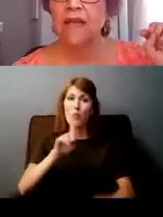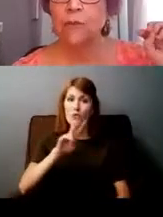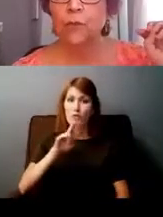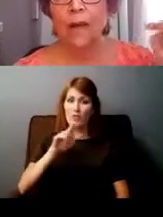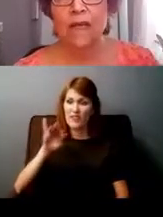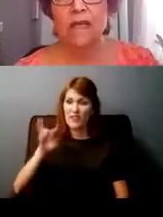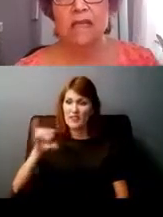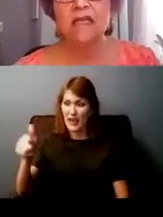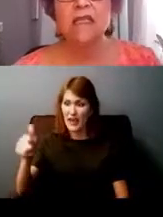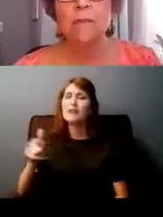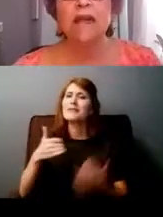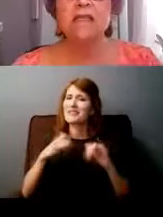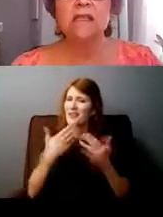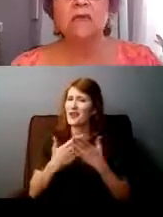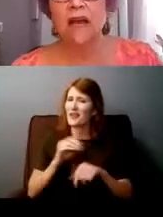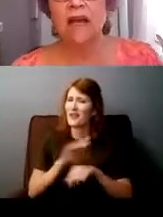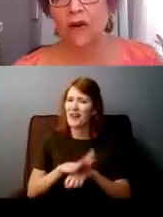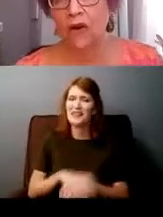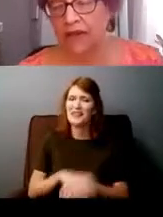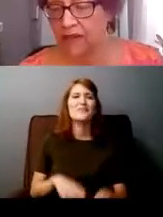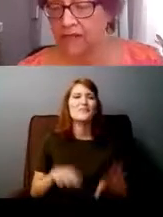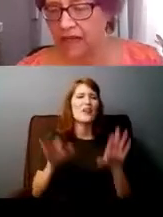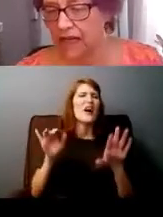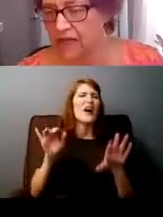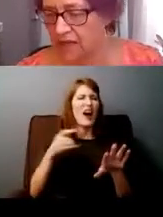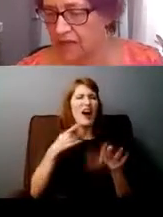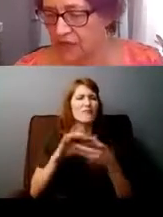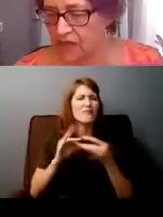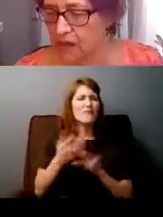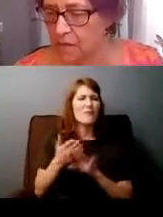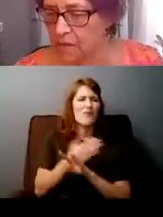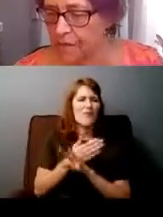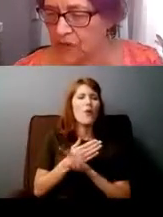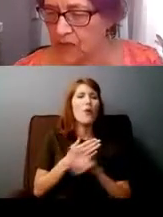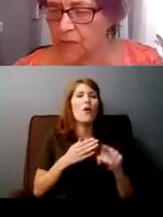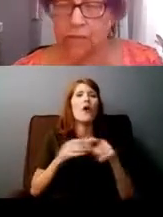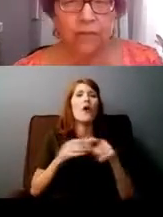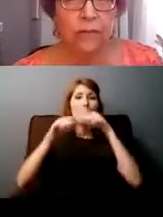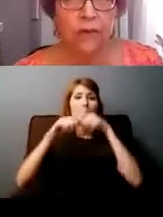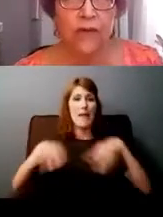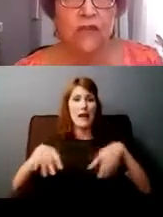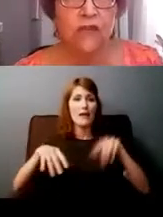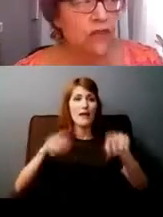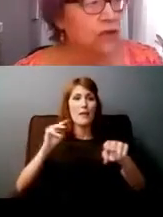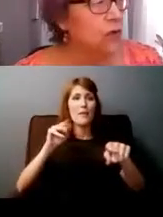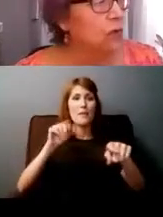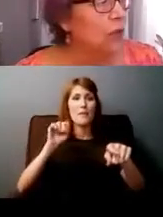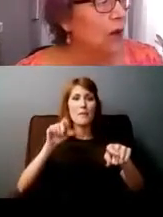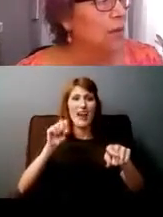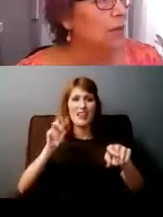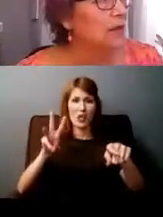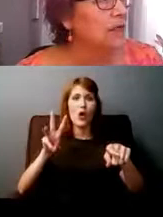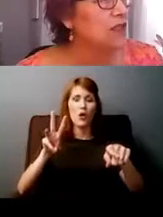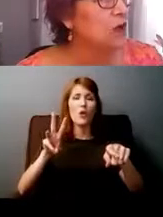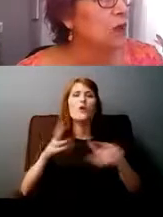So as promised, this is Maslow's hierarchy of needs. And there are some researchers who